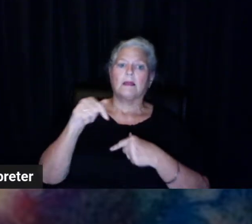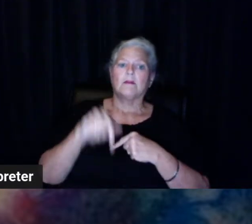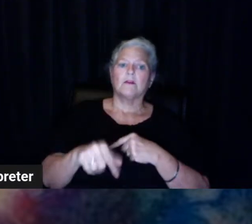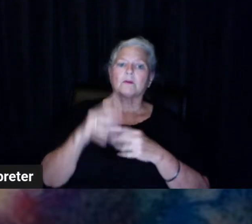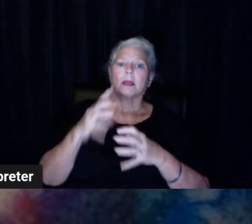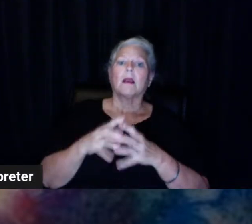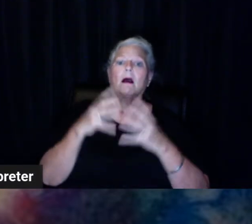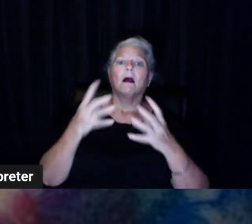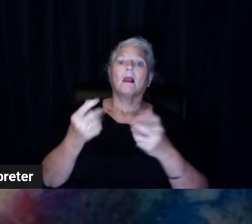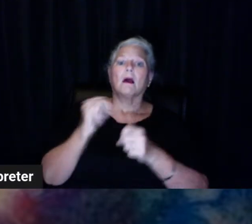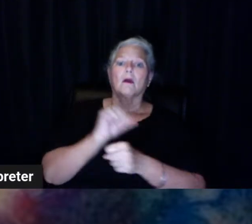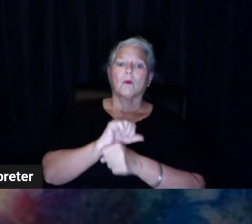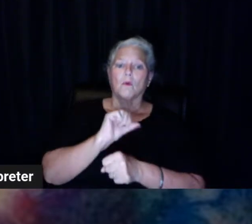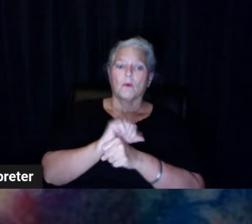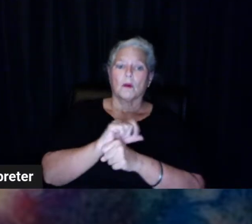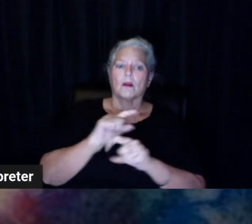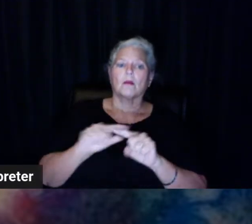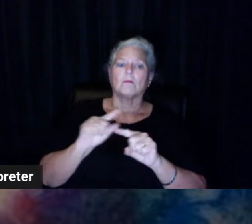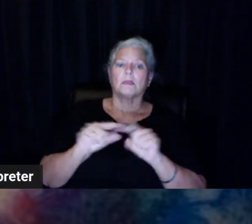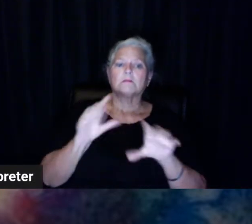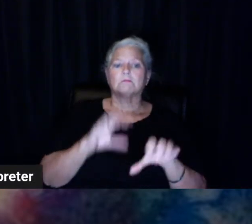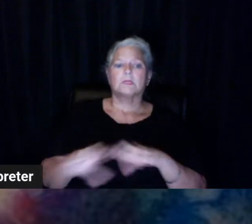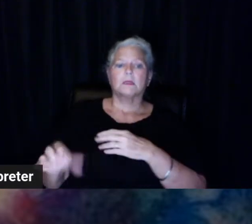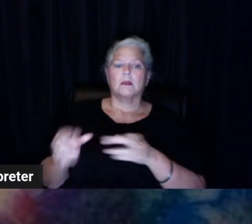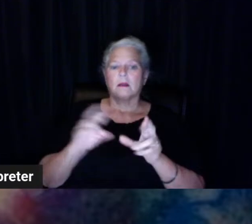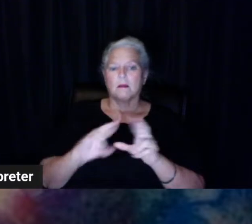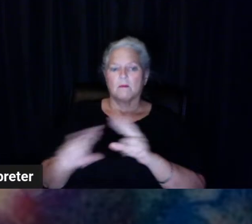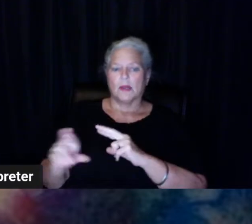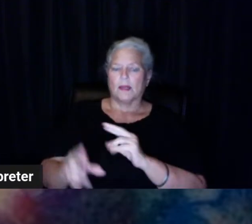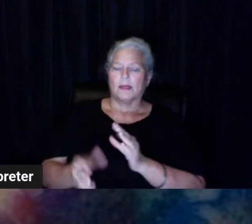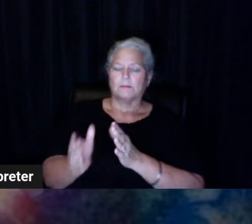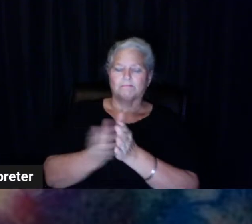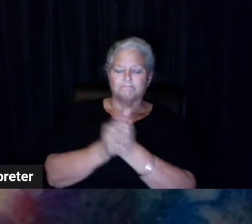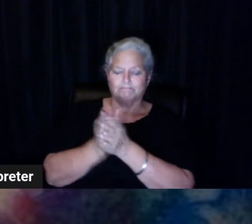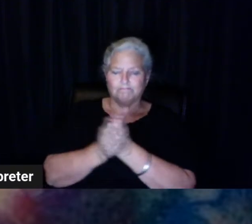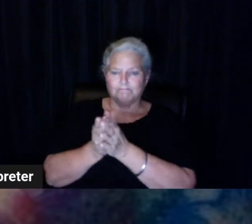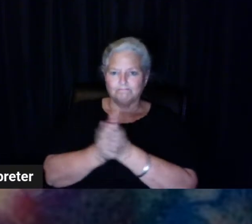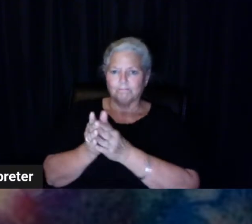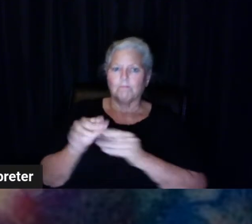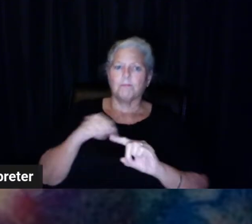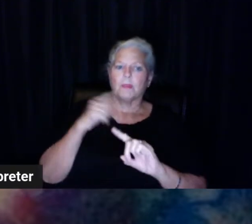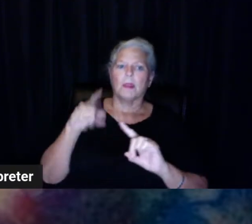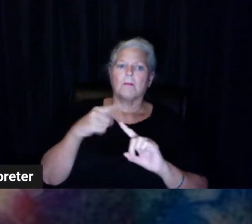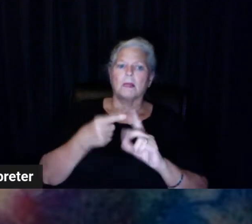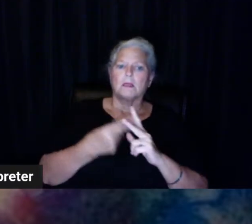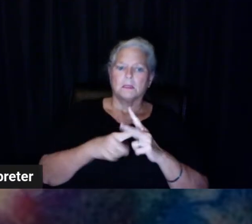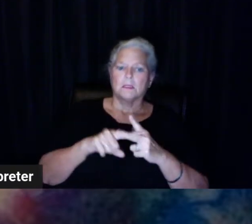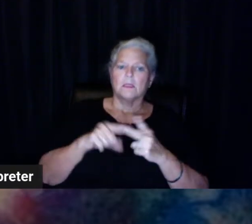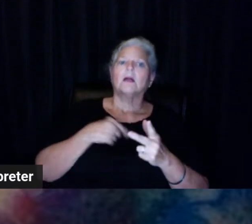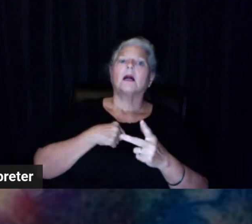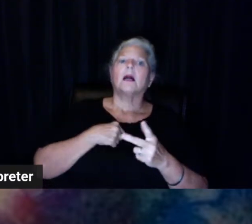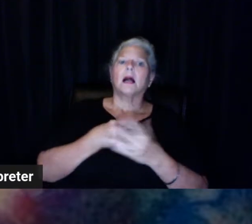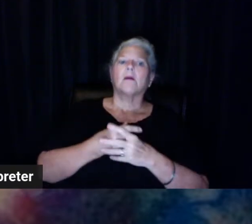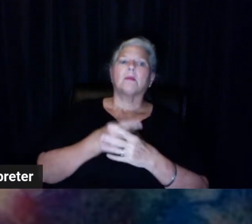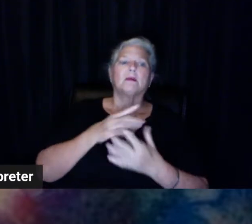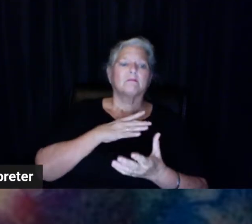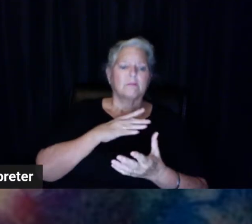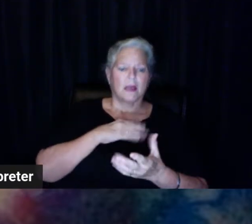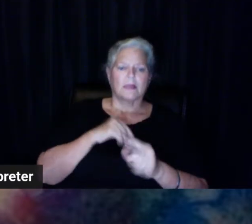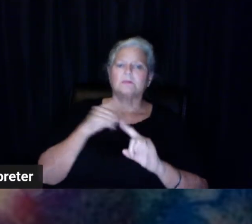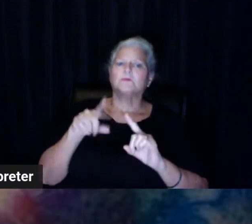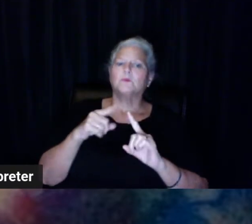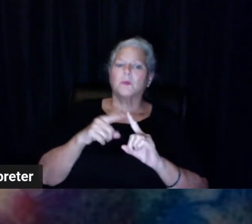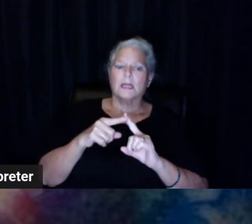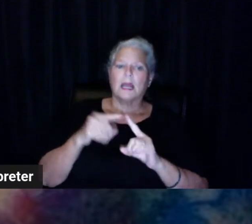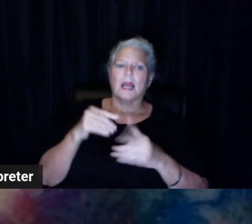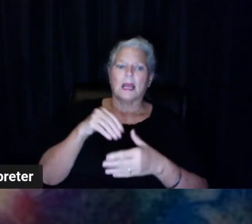but it is done and I'm ready for it. I can't wait to start. I think I'll be fine once I get into it again, get in the swing of things